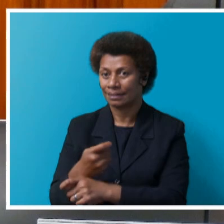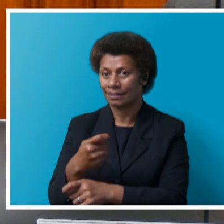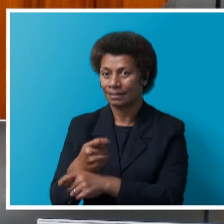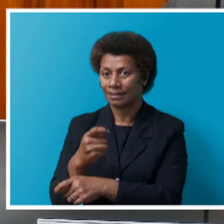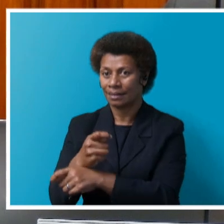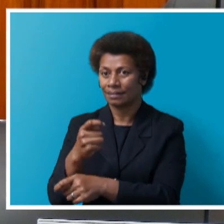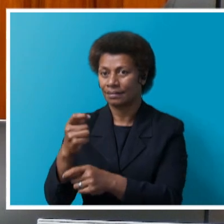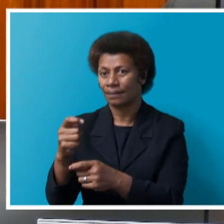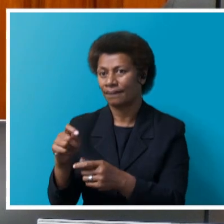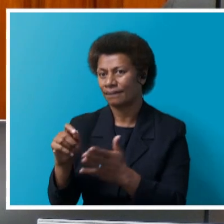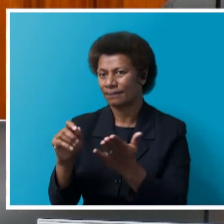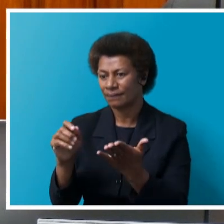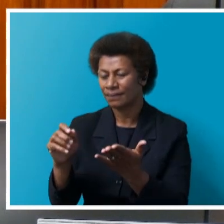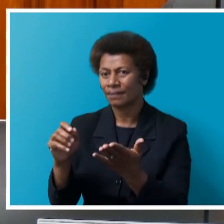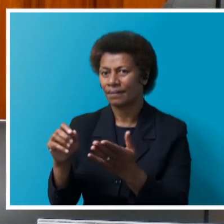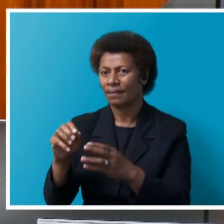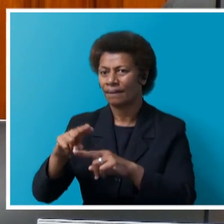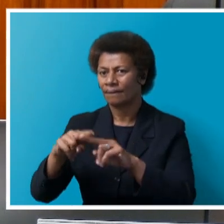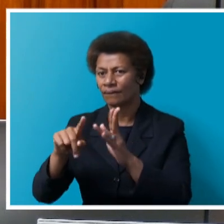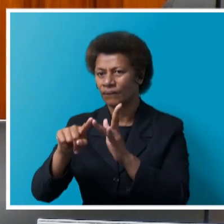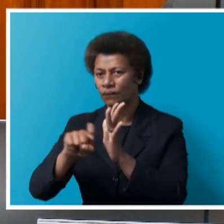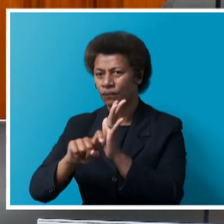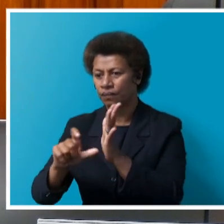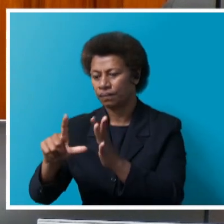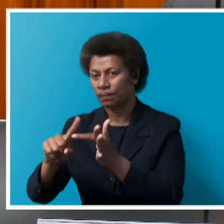as well as the Ministry of Trade, and streamline to